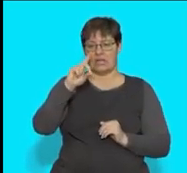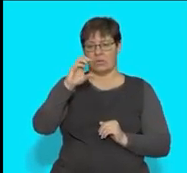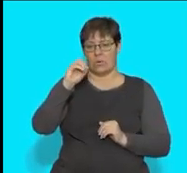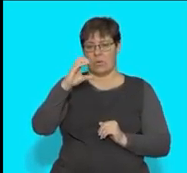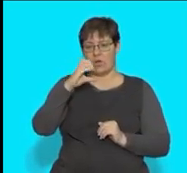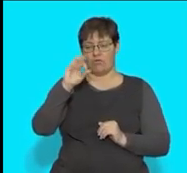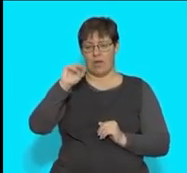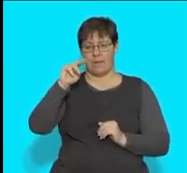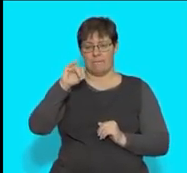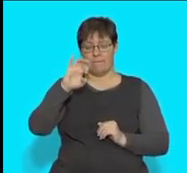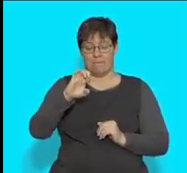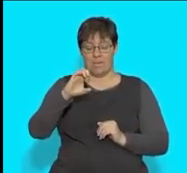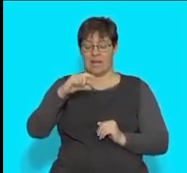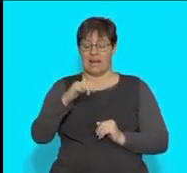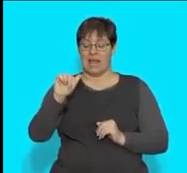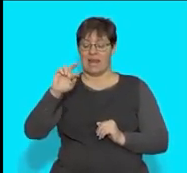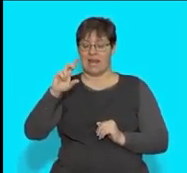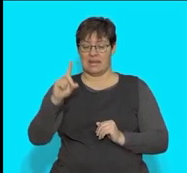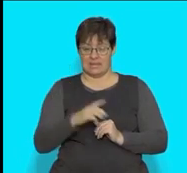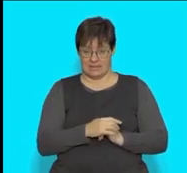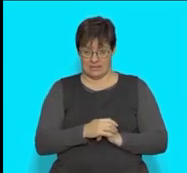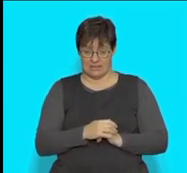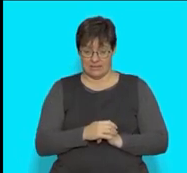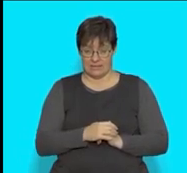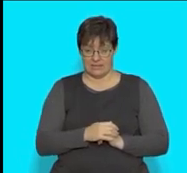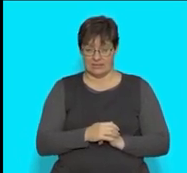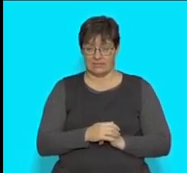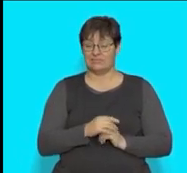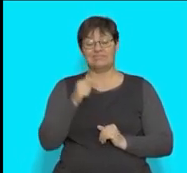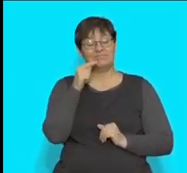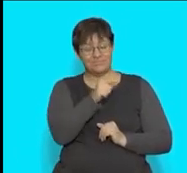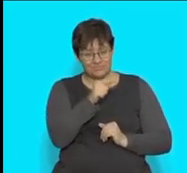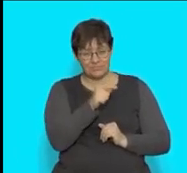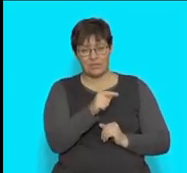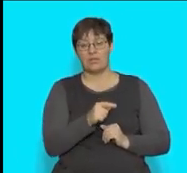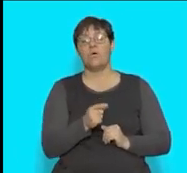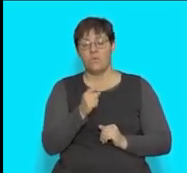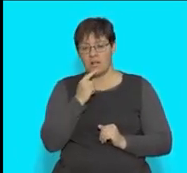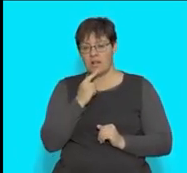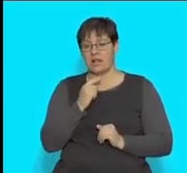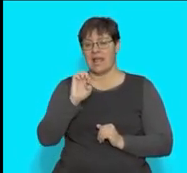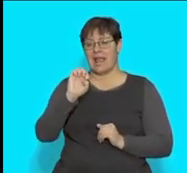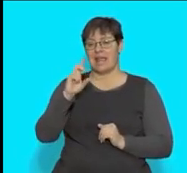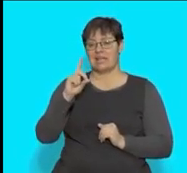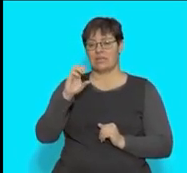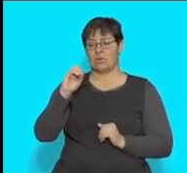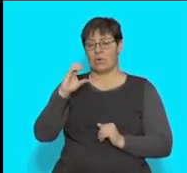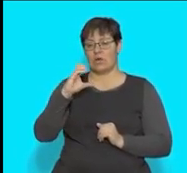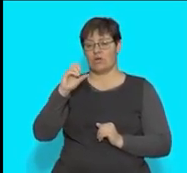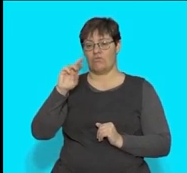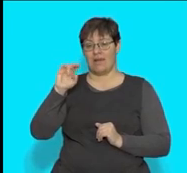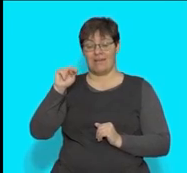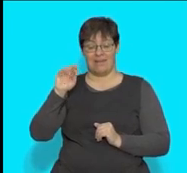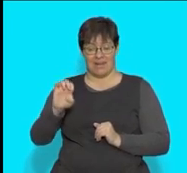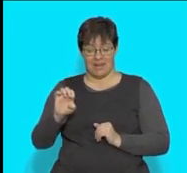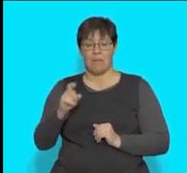what an endocrine gland is a gland that is going to secrete endocrine, right? It's